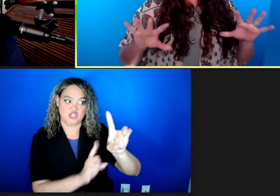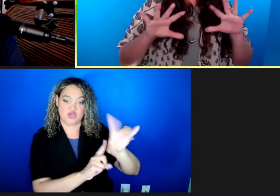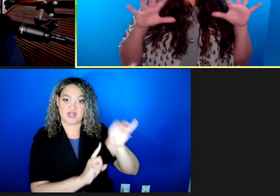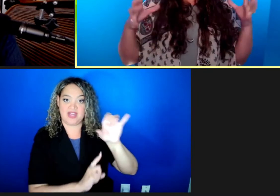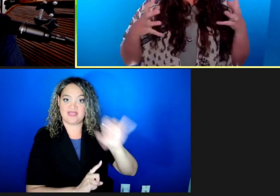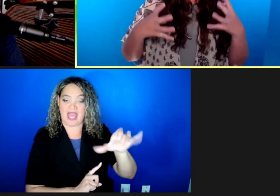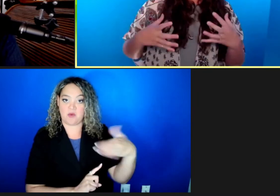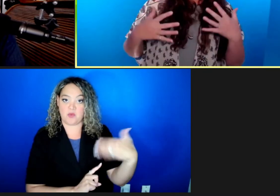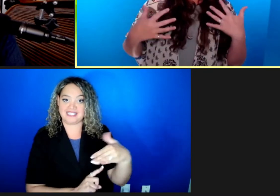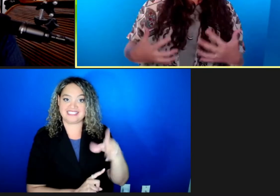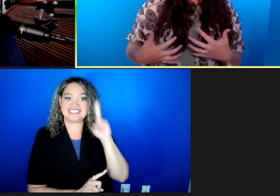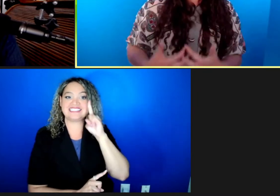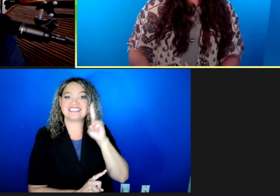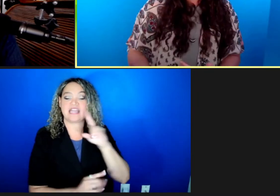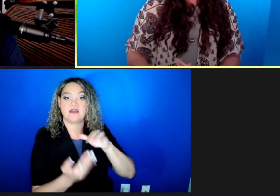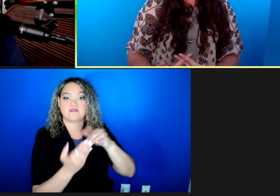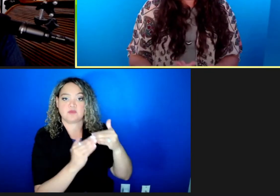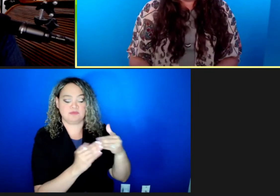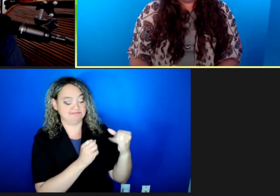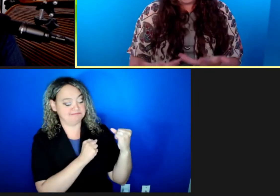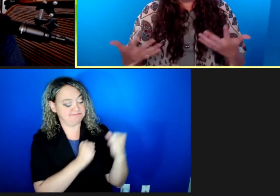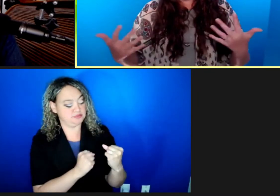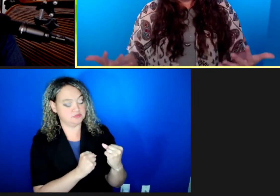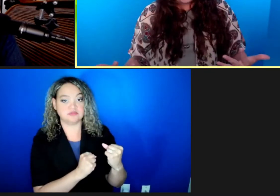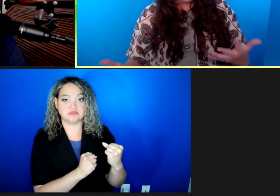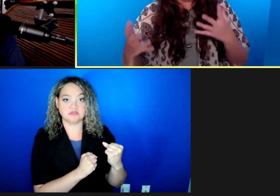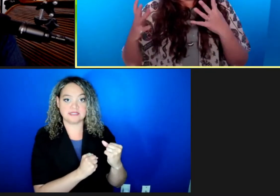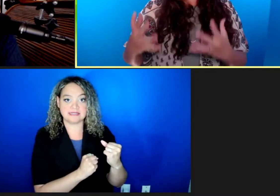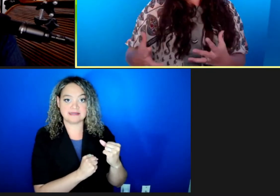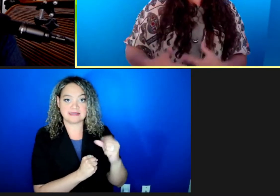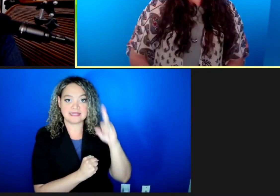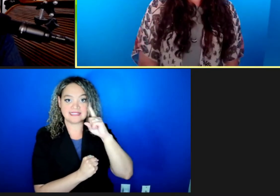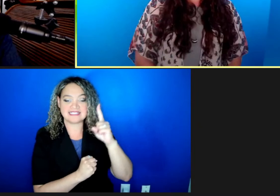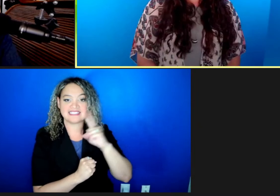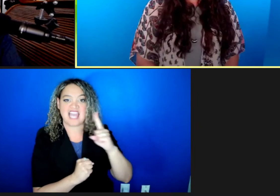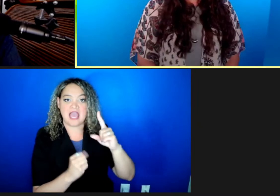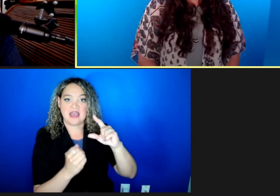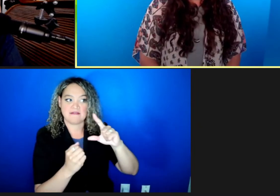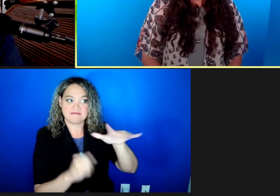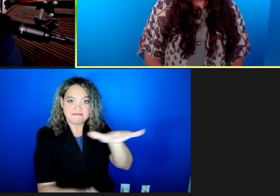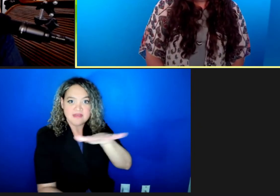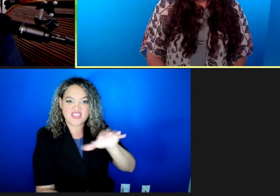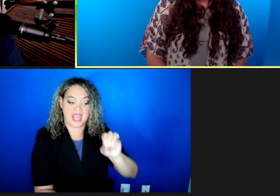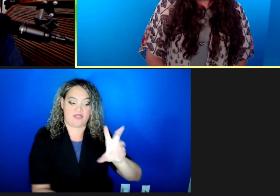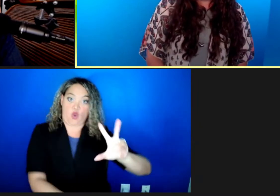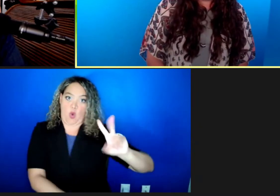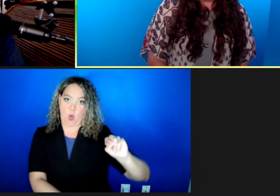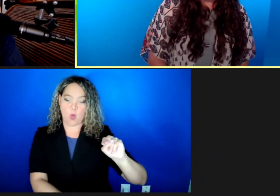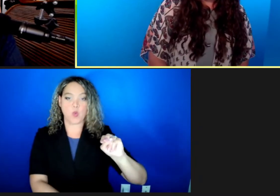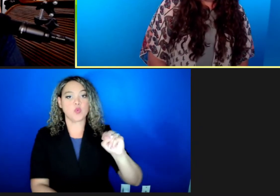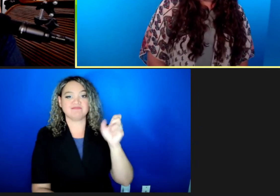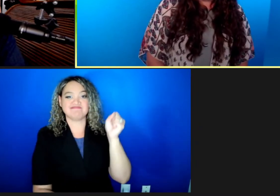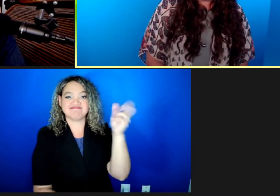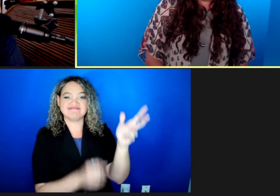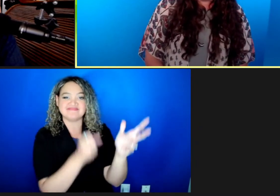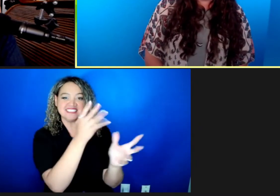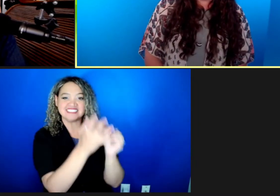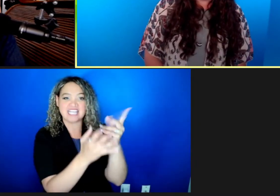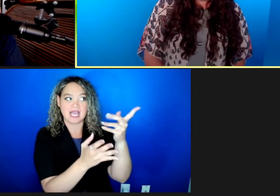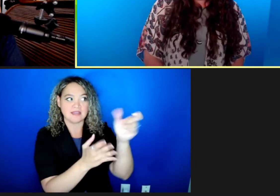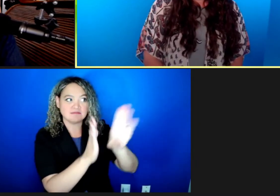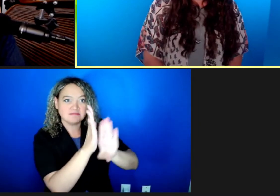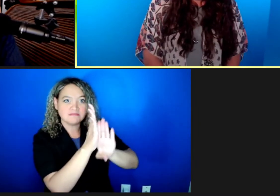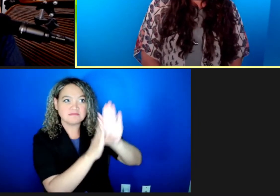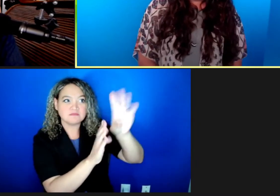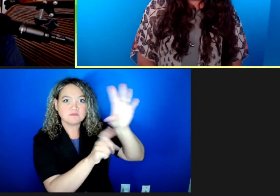it was a deaf community, a very strong kind of a deaf city. They had sort of their own sign language, and it developed there.